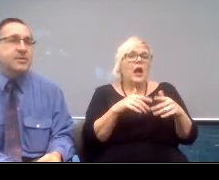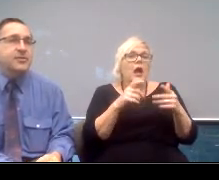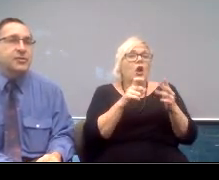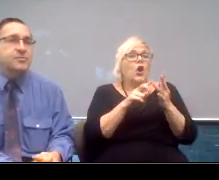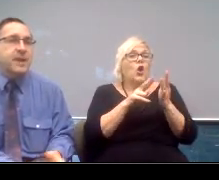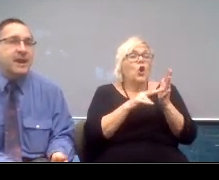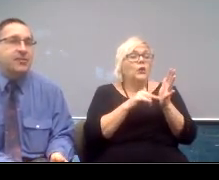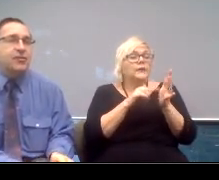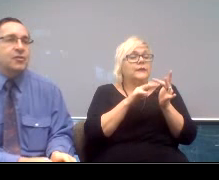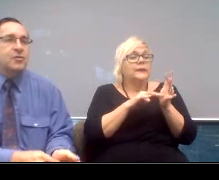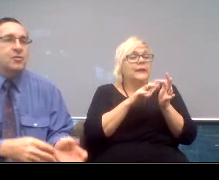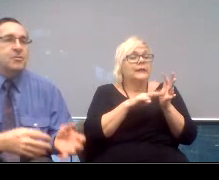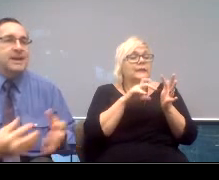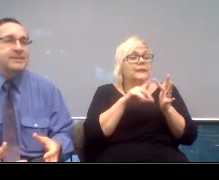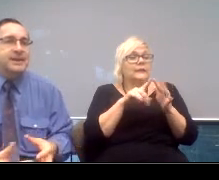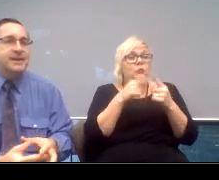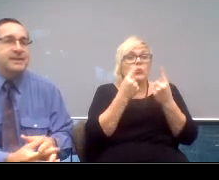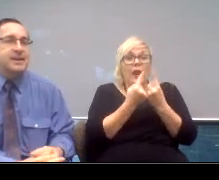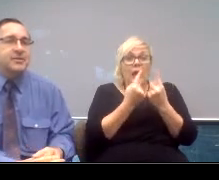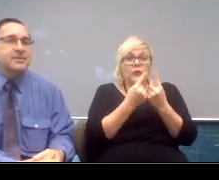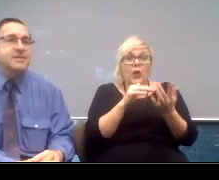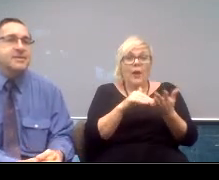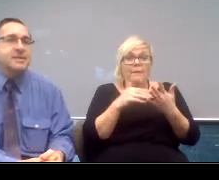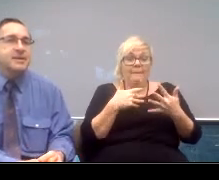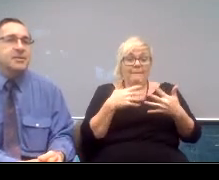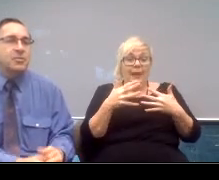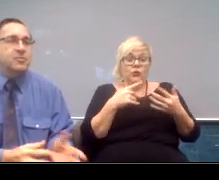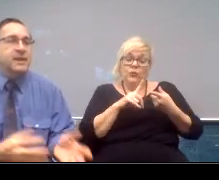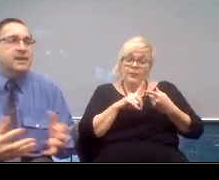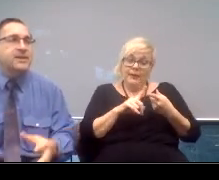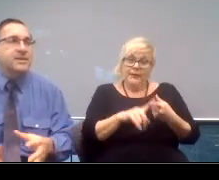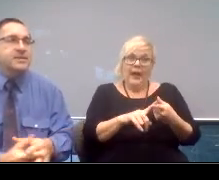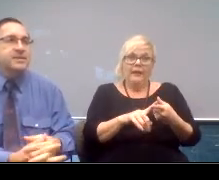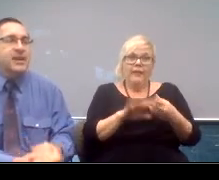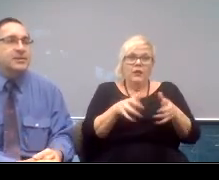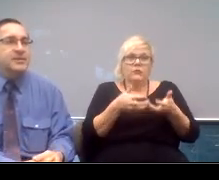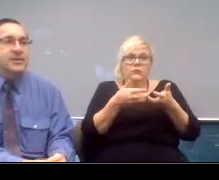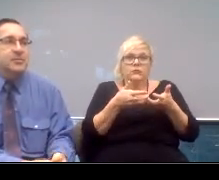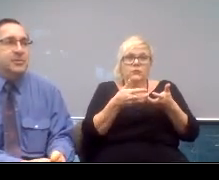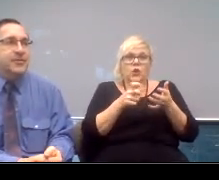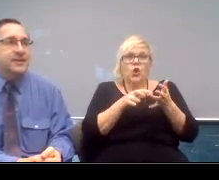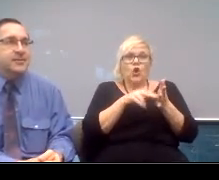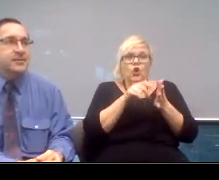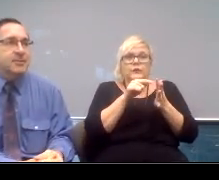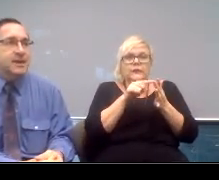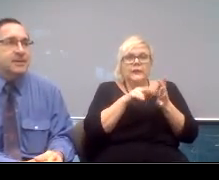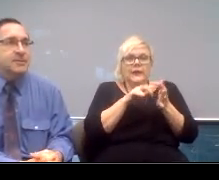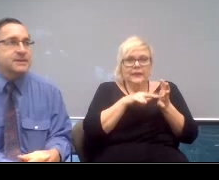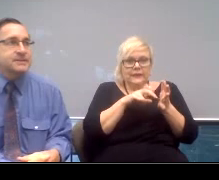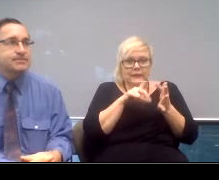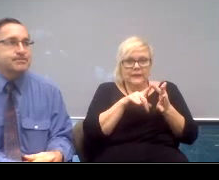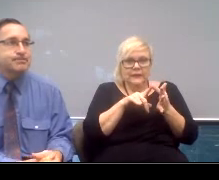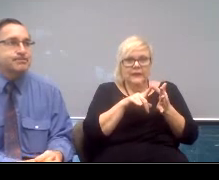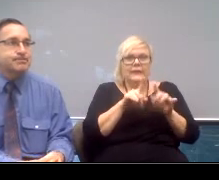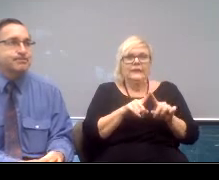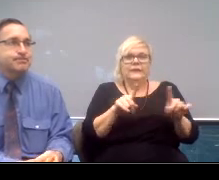a participant to manage or maintain their continence would be an assistive technology and would be funded through that pathway.